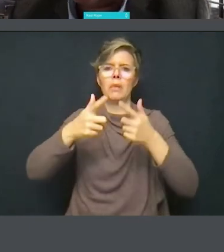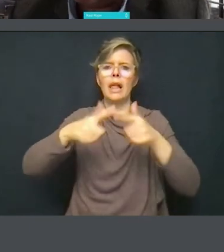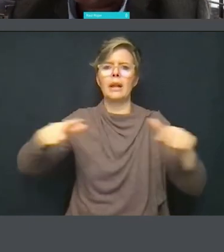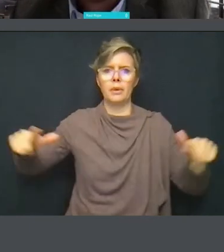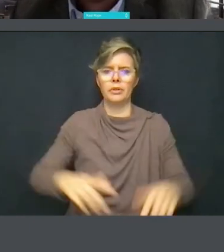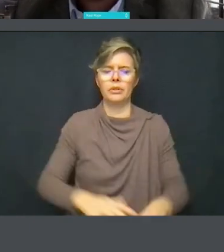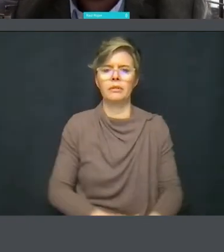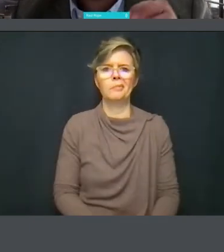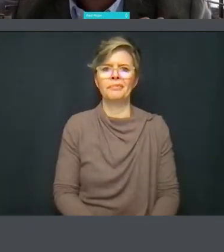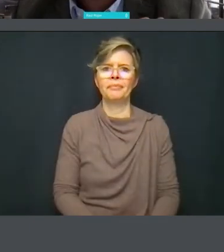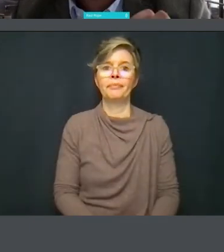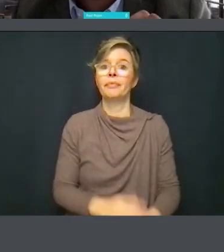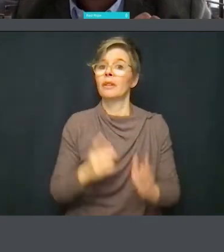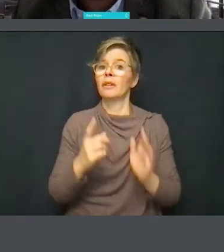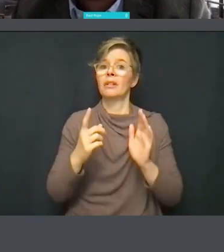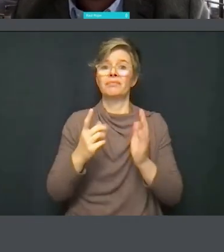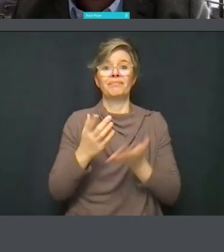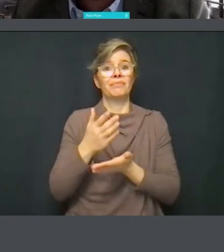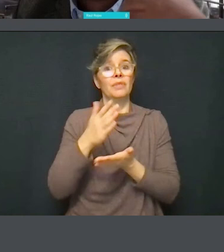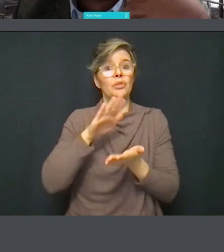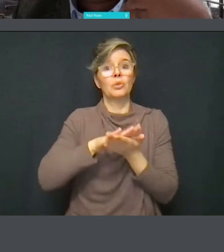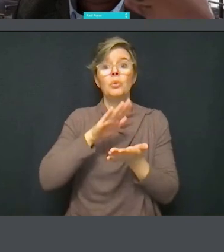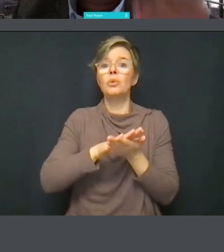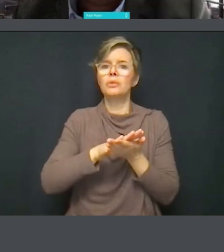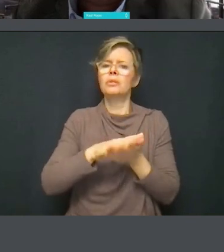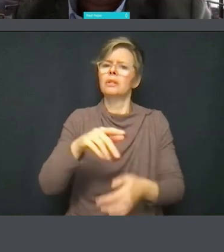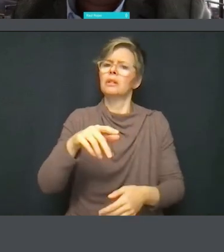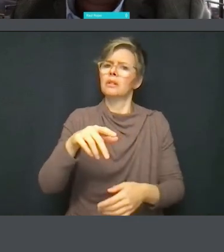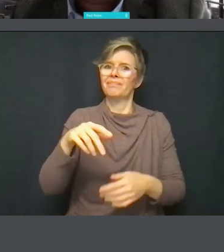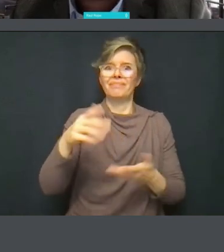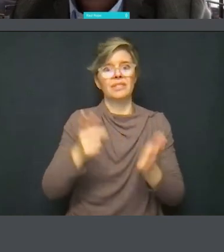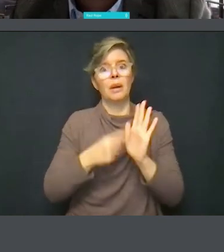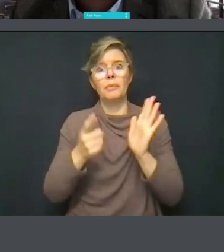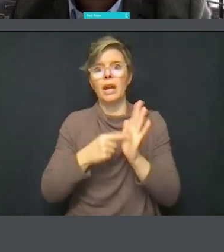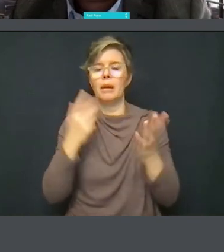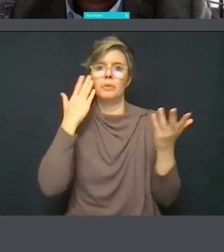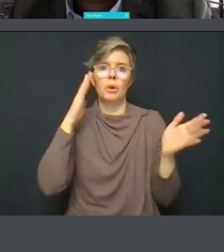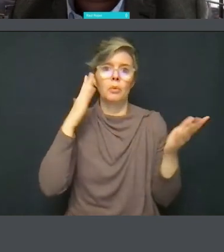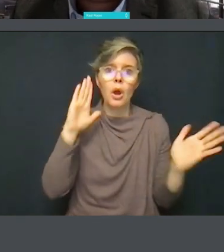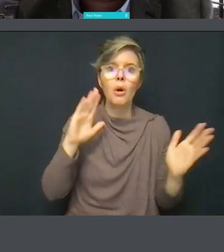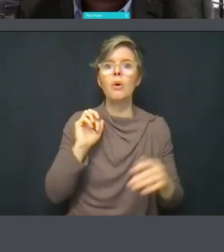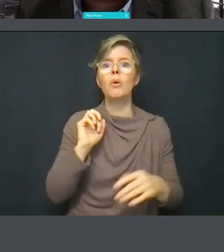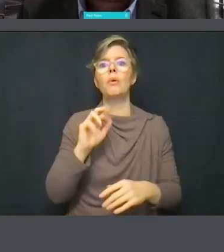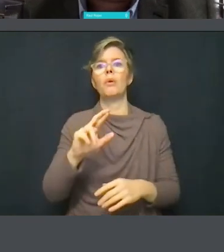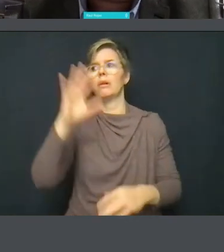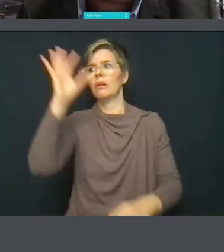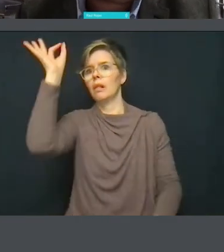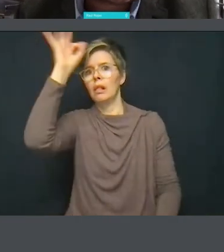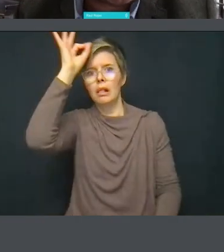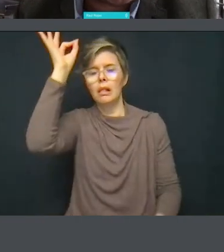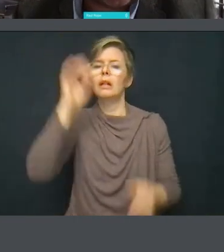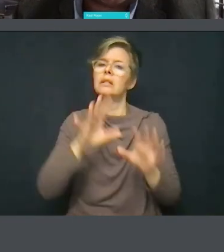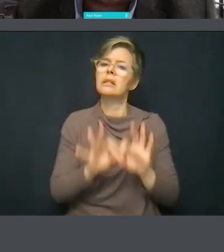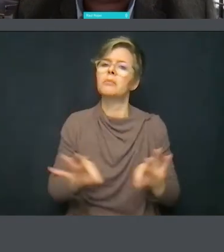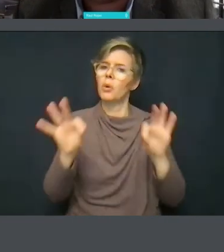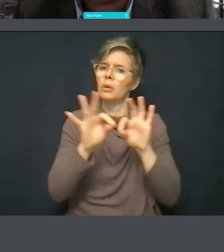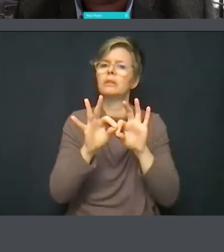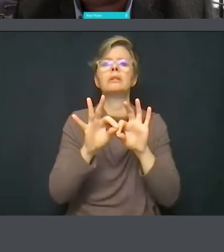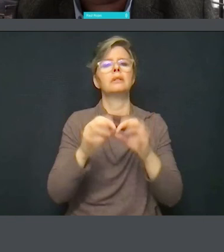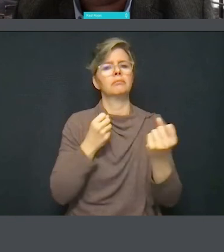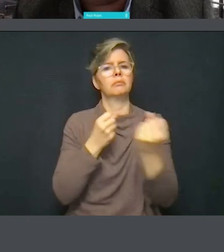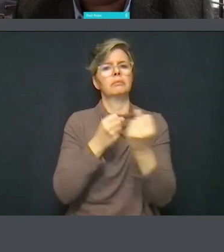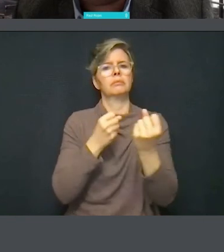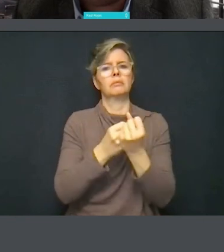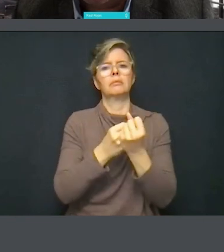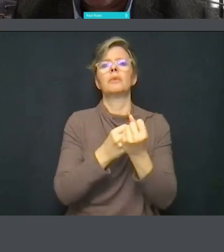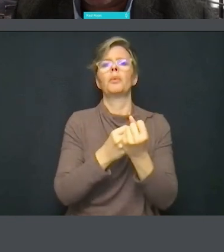some administrators don't know this, but it's definitely part of IDEA, right? The Individuals with Disabilities